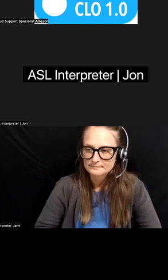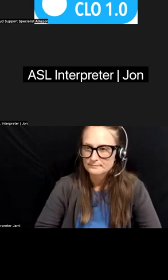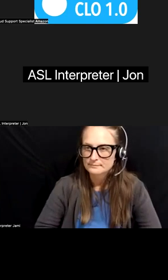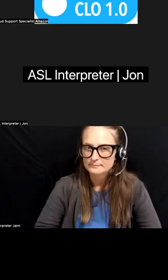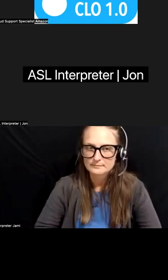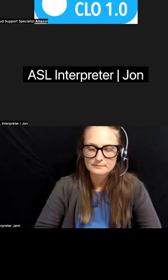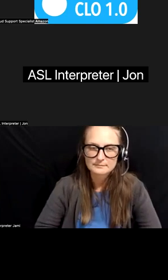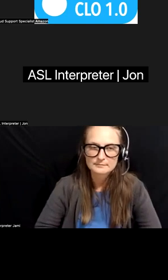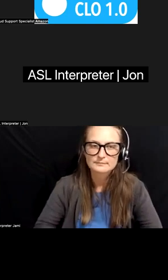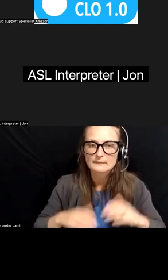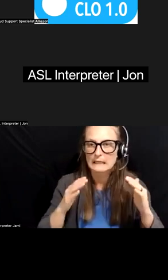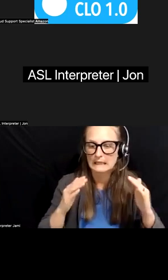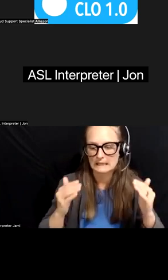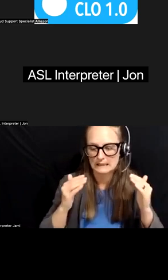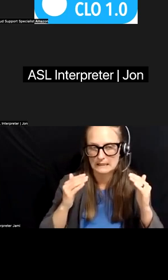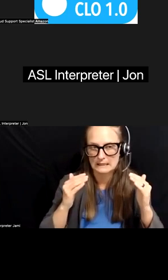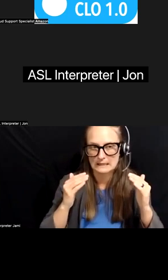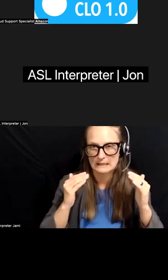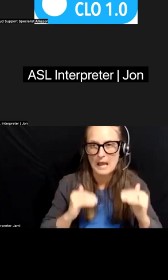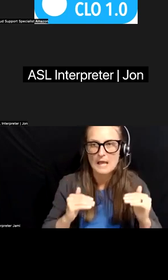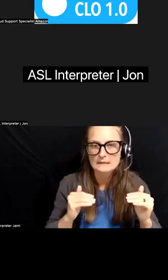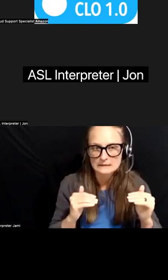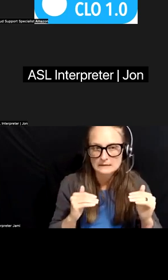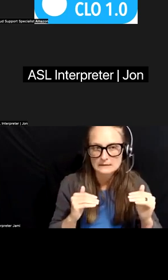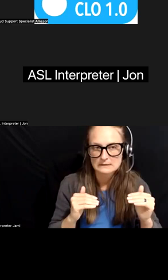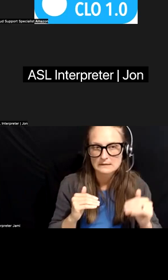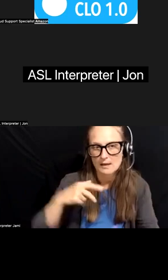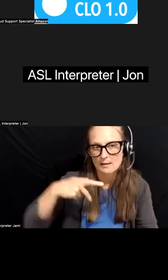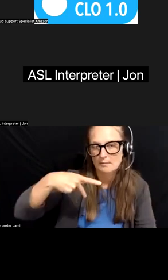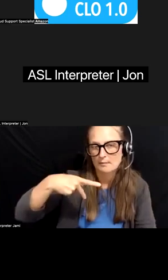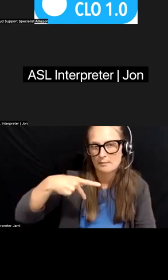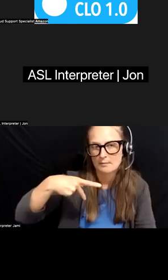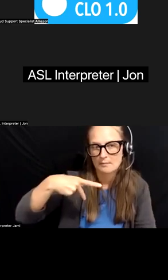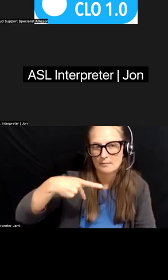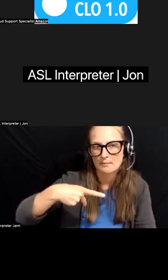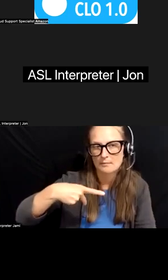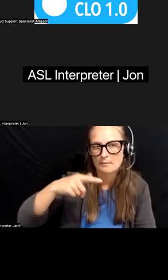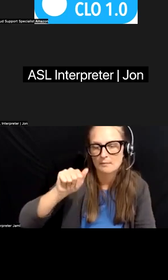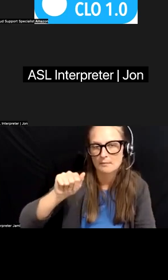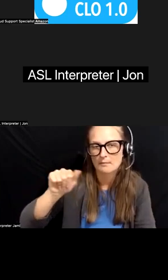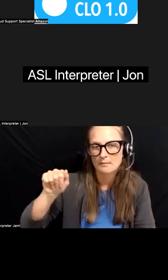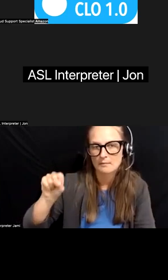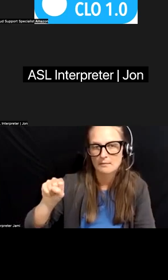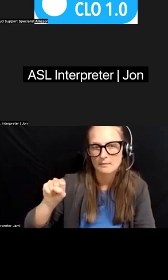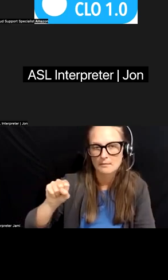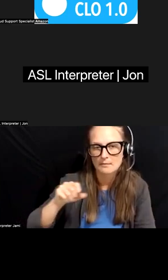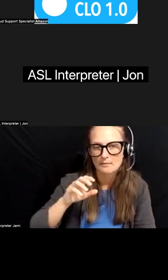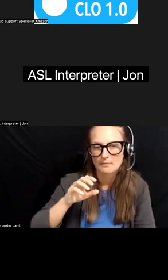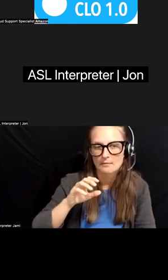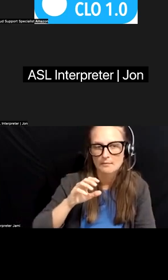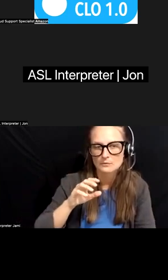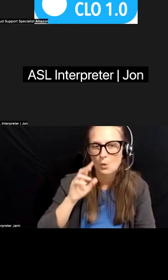The next one that we have is platform as a service. So here, the Beanstalk. Let's look at the